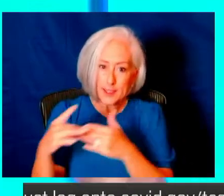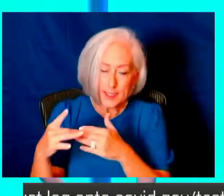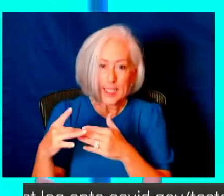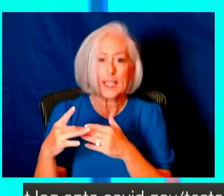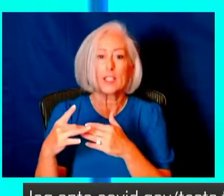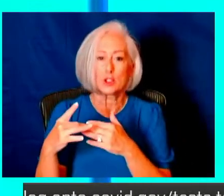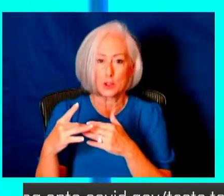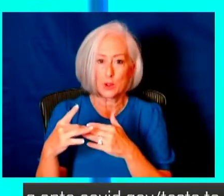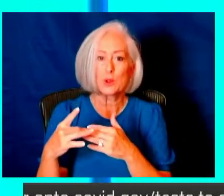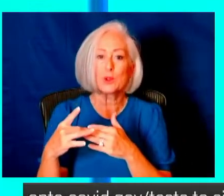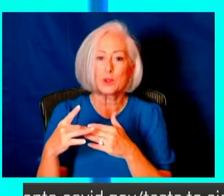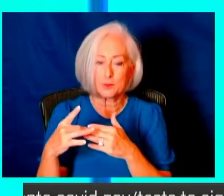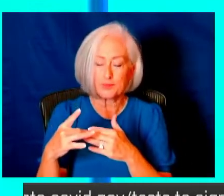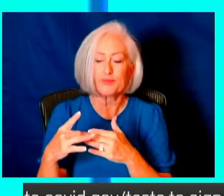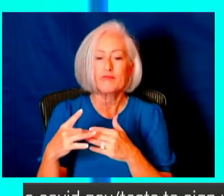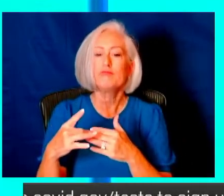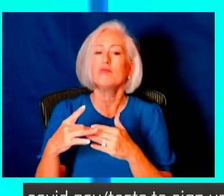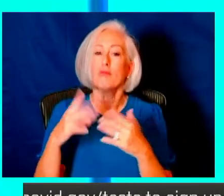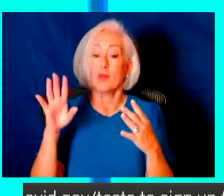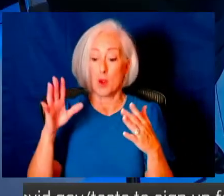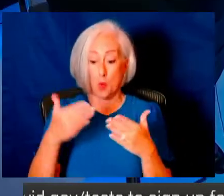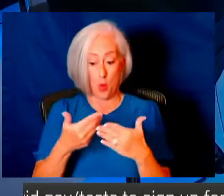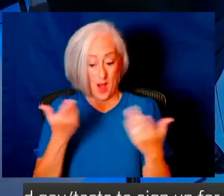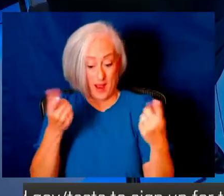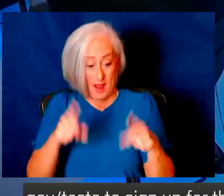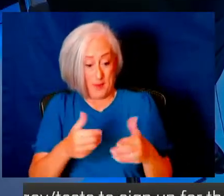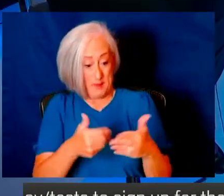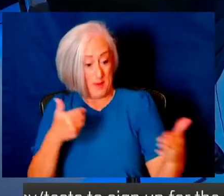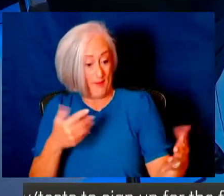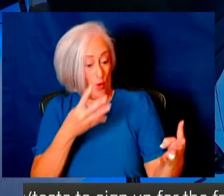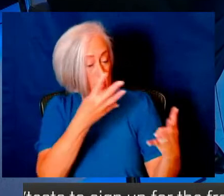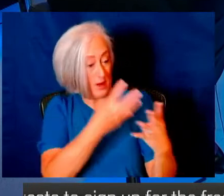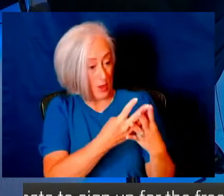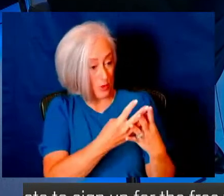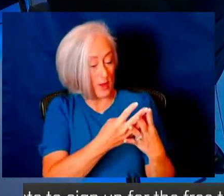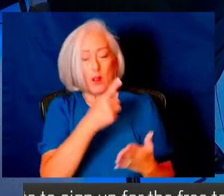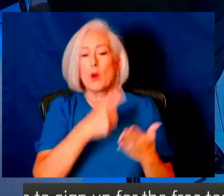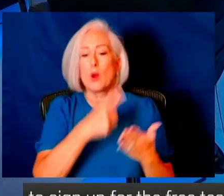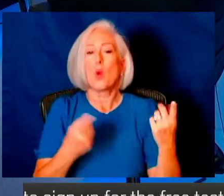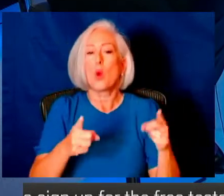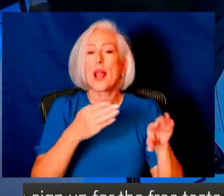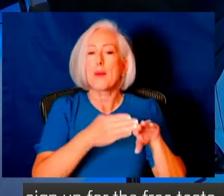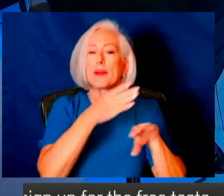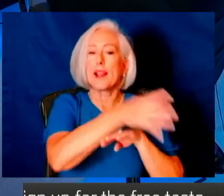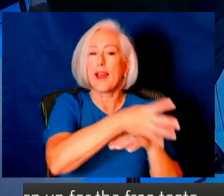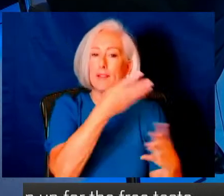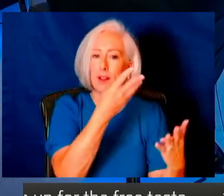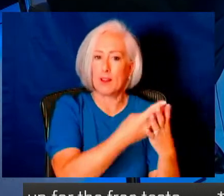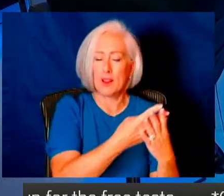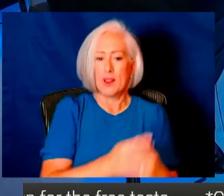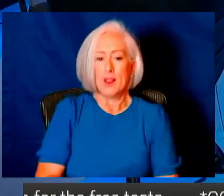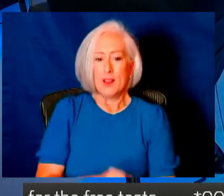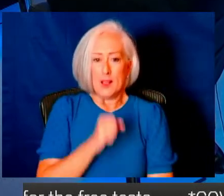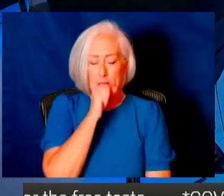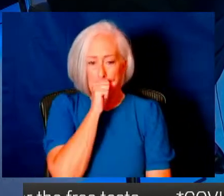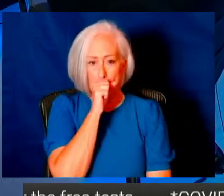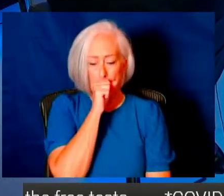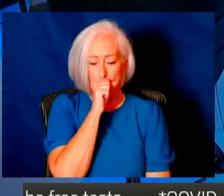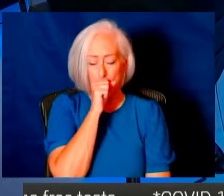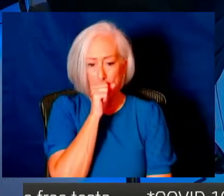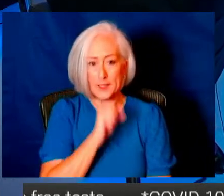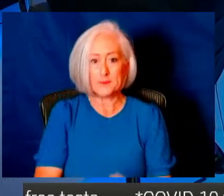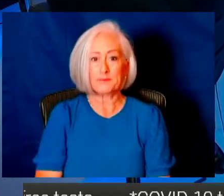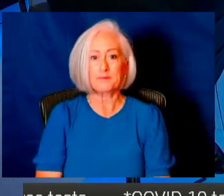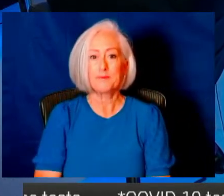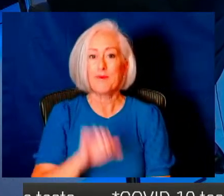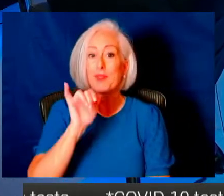it's the circumstances following incarceration. So coming up, this work is growing, how their success is inspiring others to help women